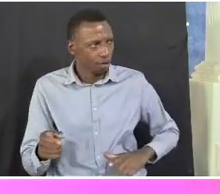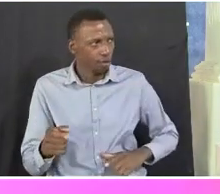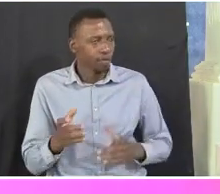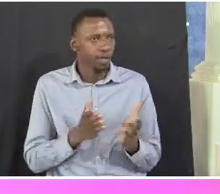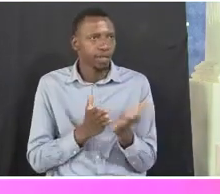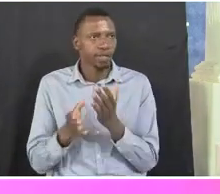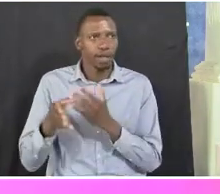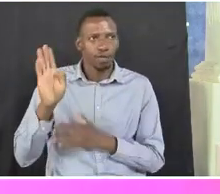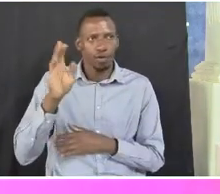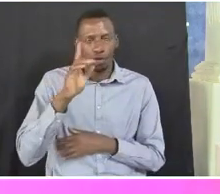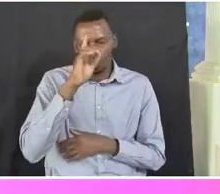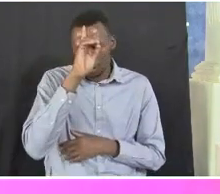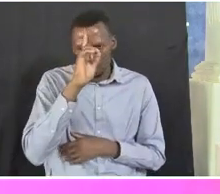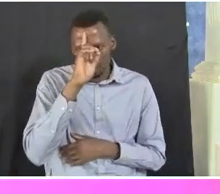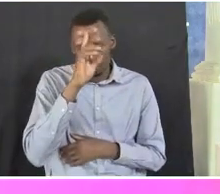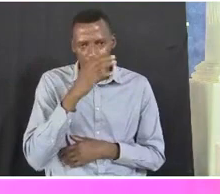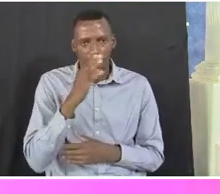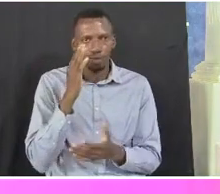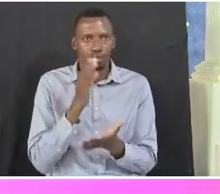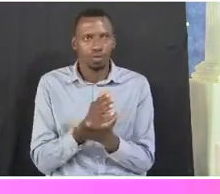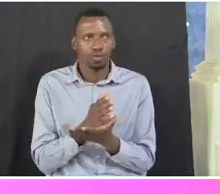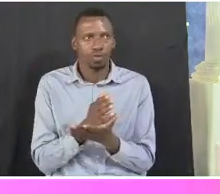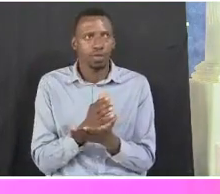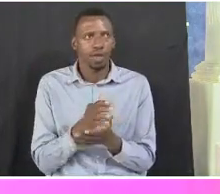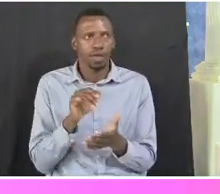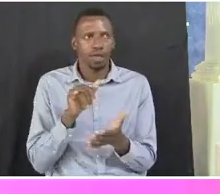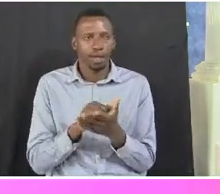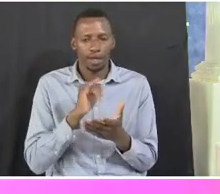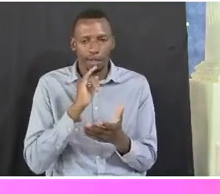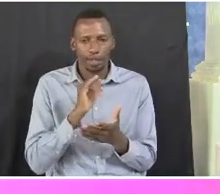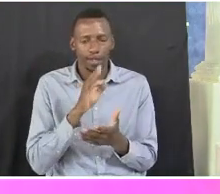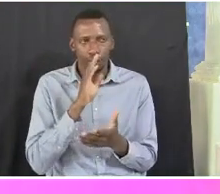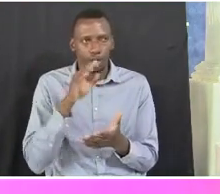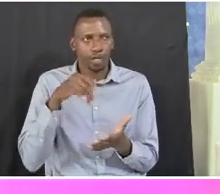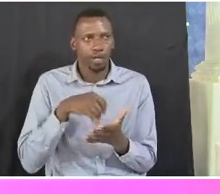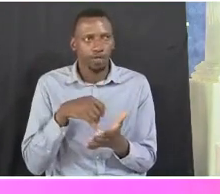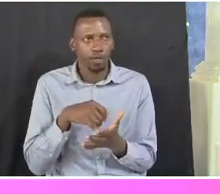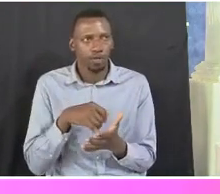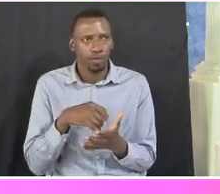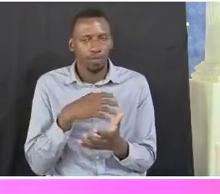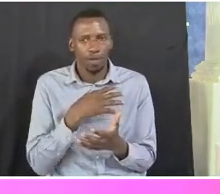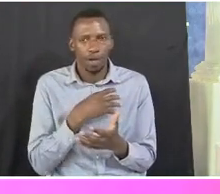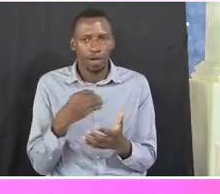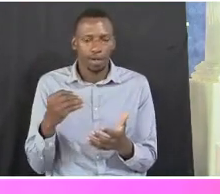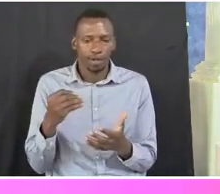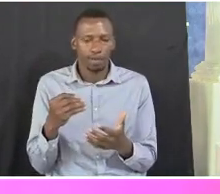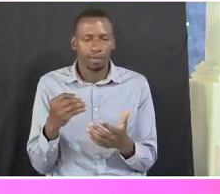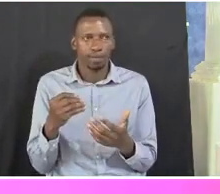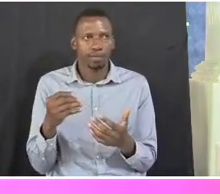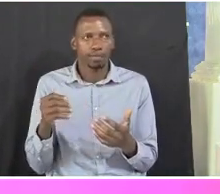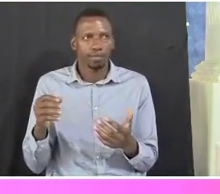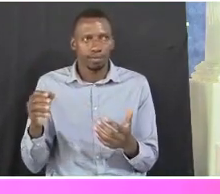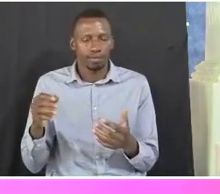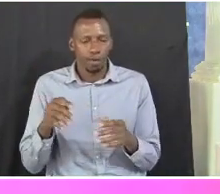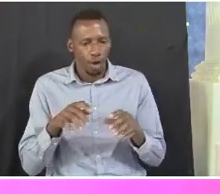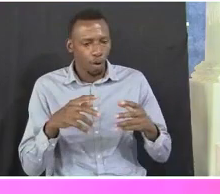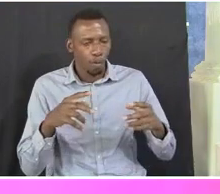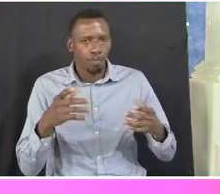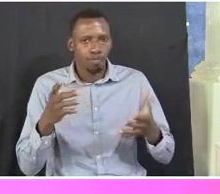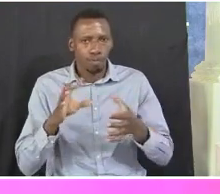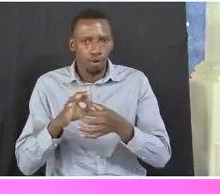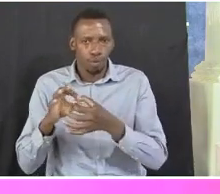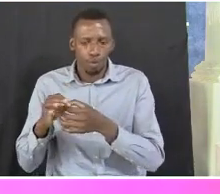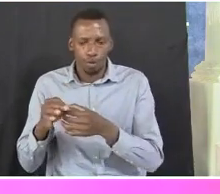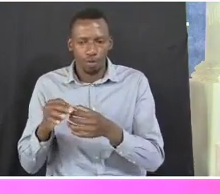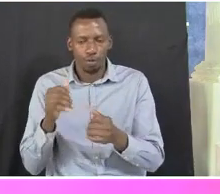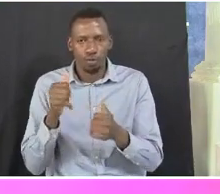sincerity and in truth," that is getting involved, "and put away the gods which your fathers served on the